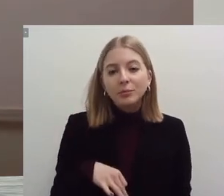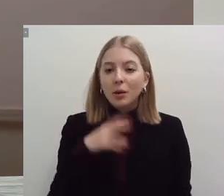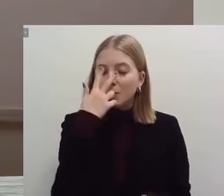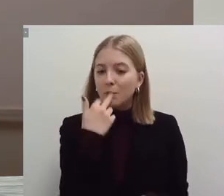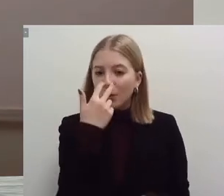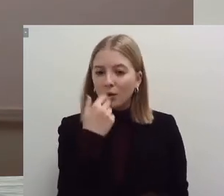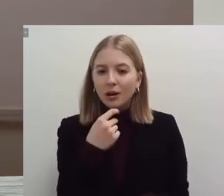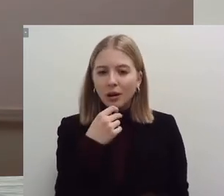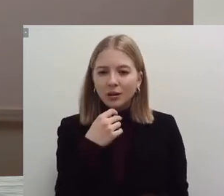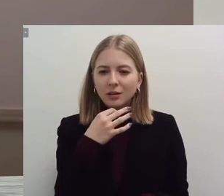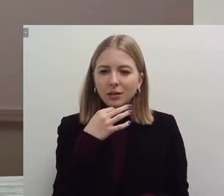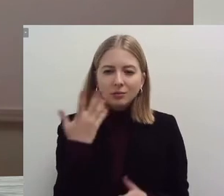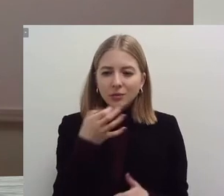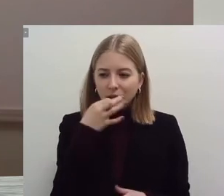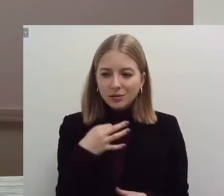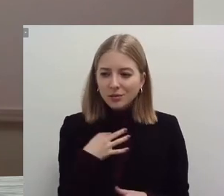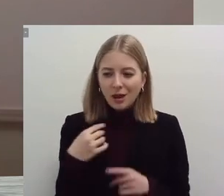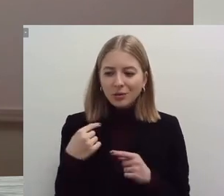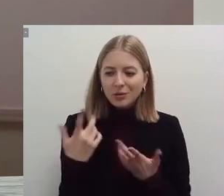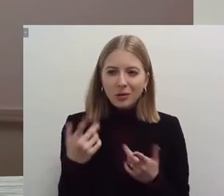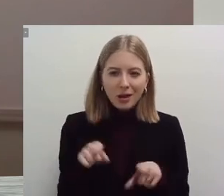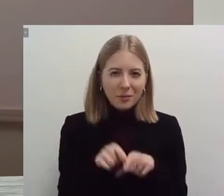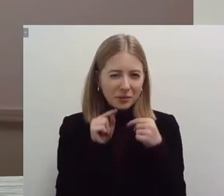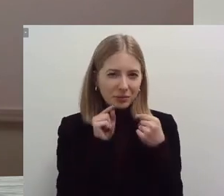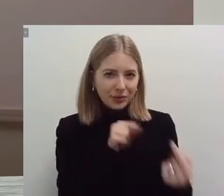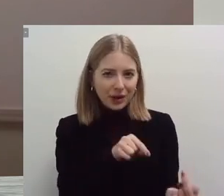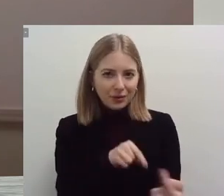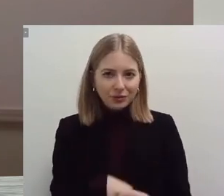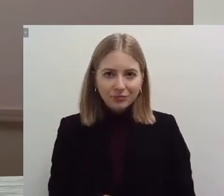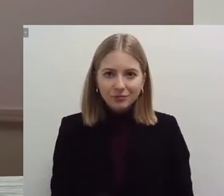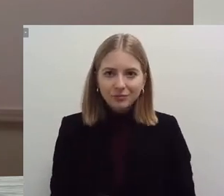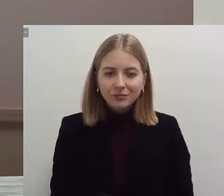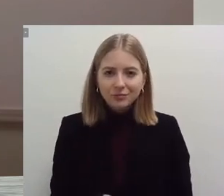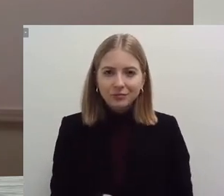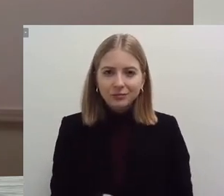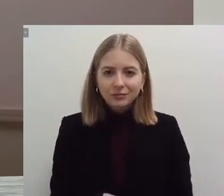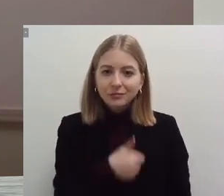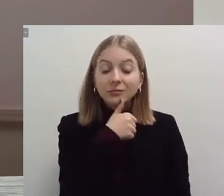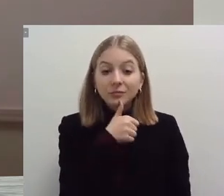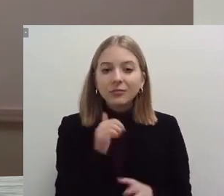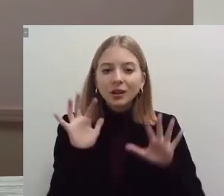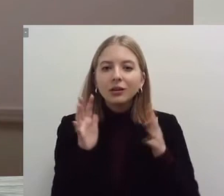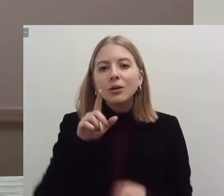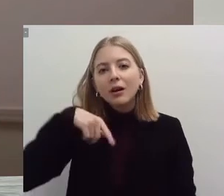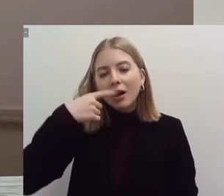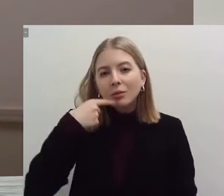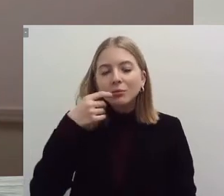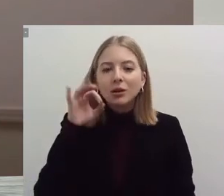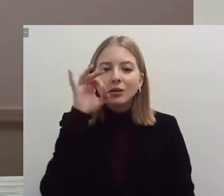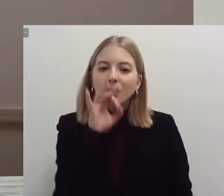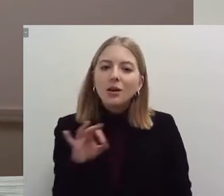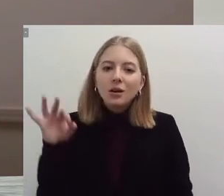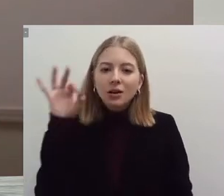Especially when the issue is about the resources of child protection.